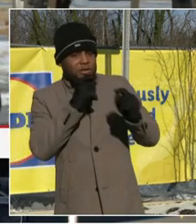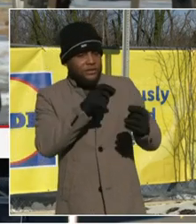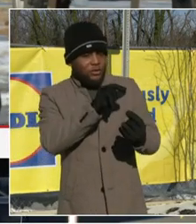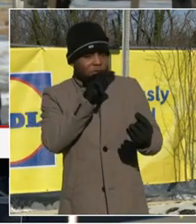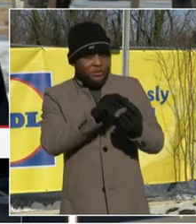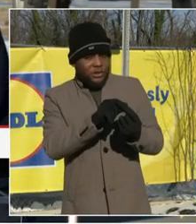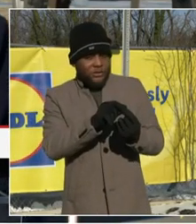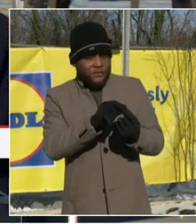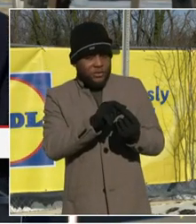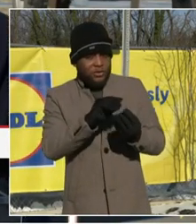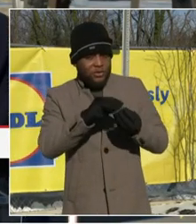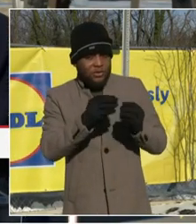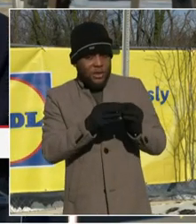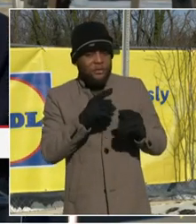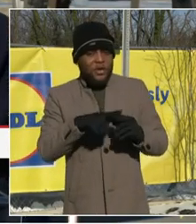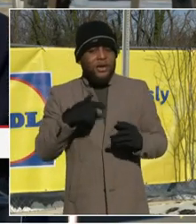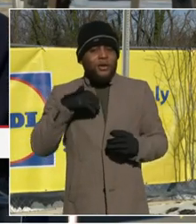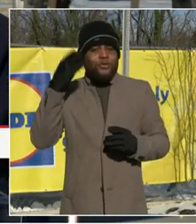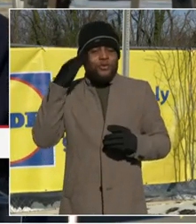more on the way.